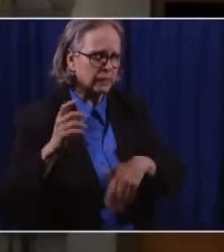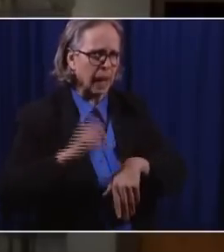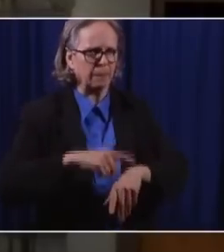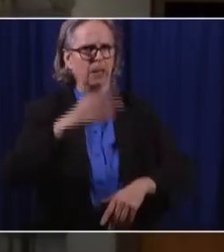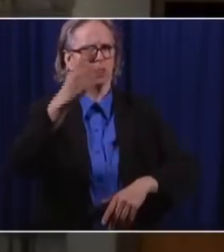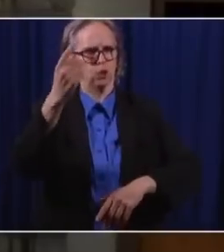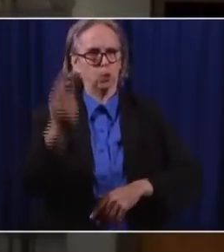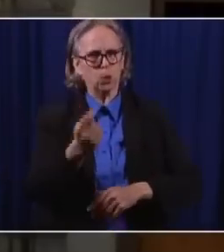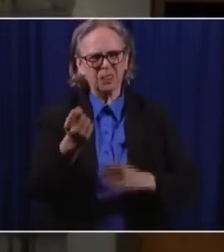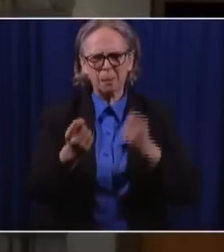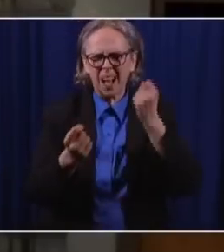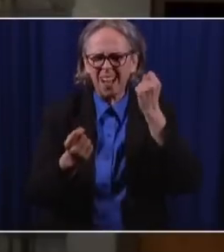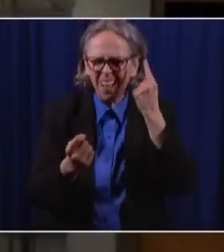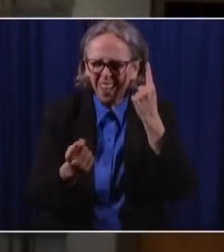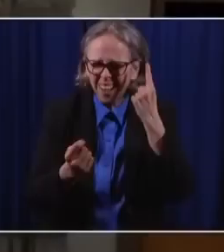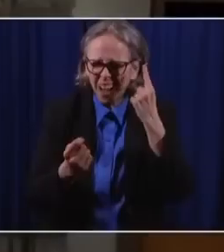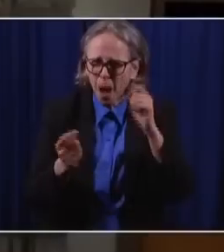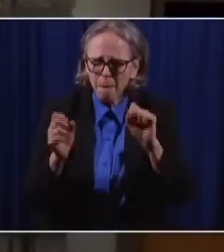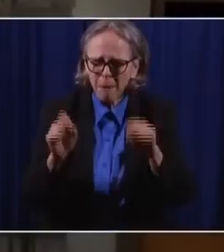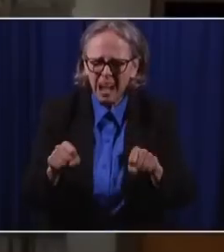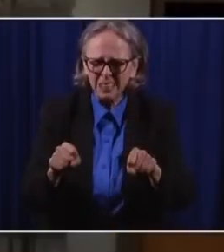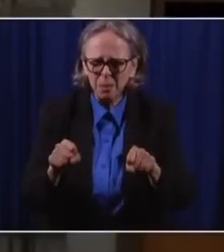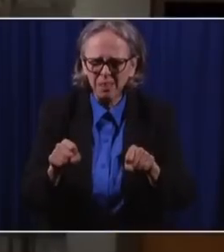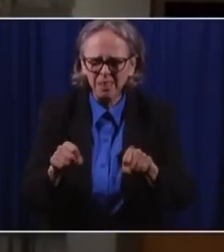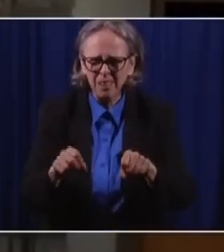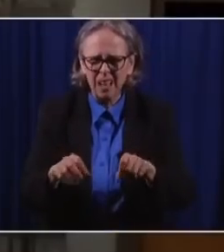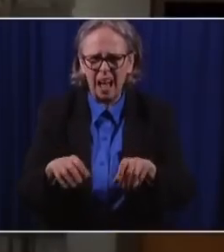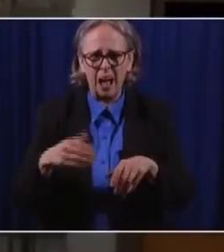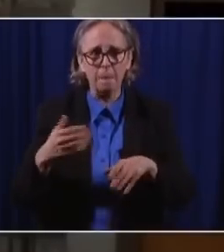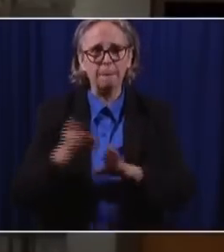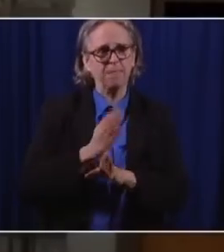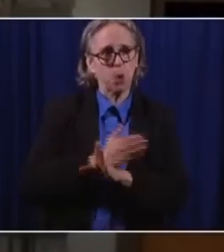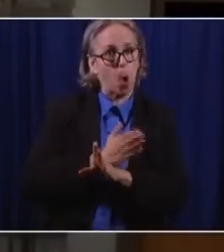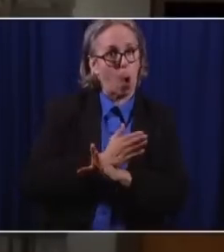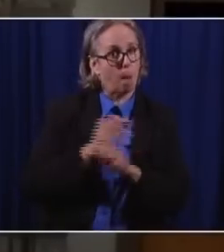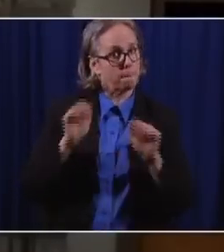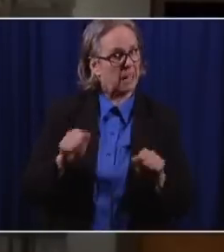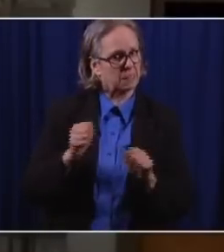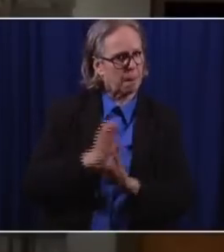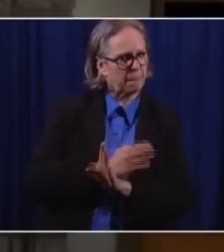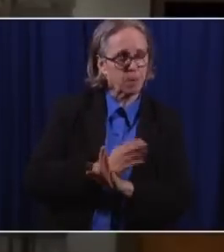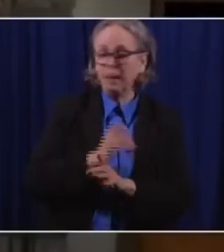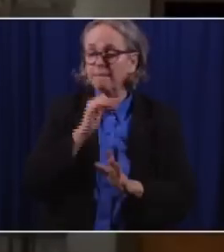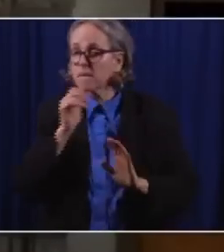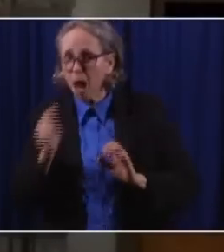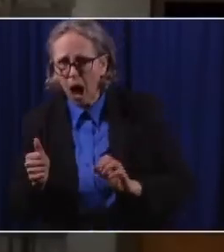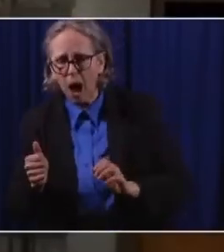something before then, but if not, we will see you all on Tuesday. Thank you.